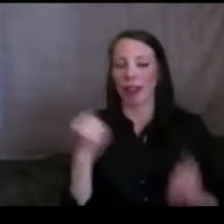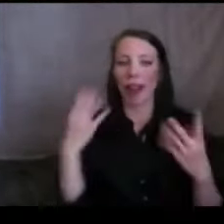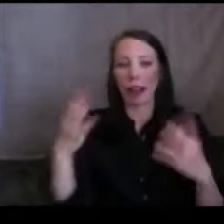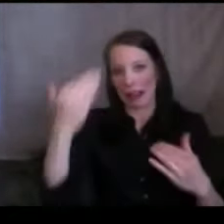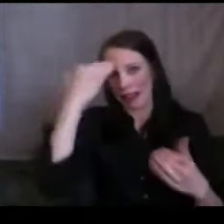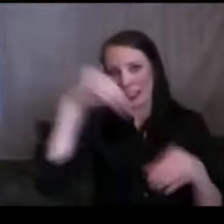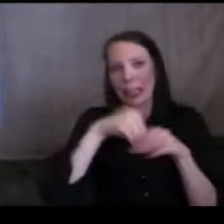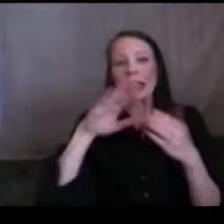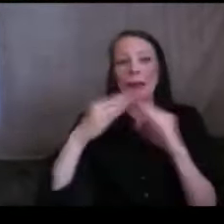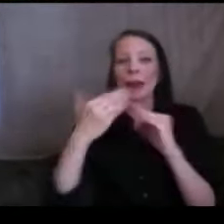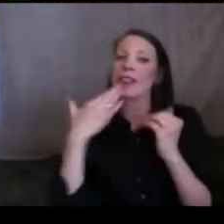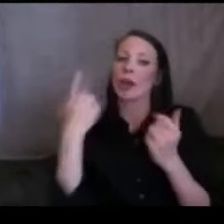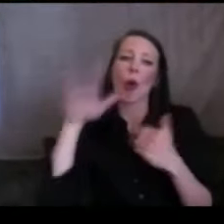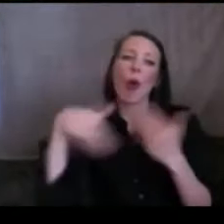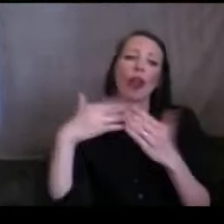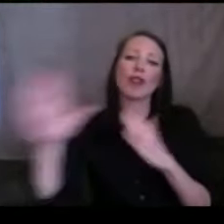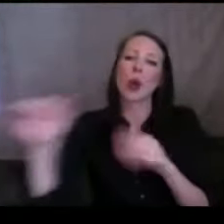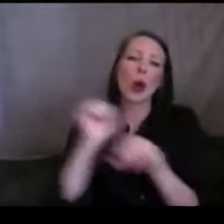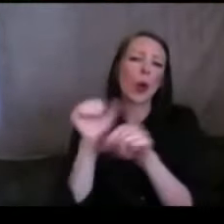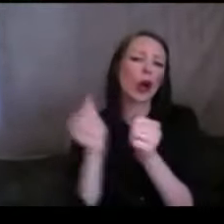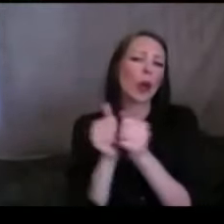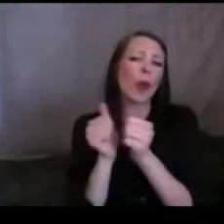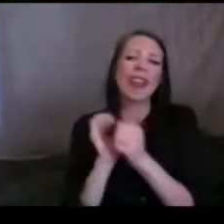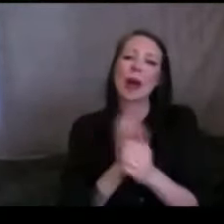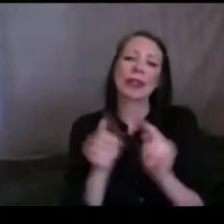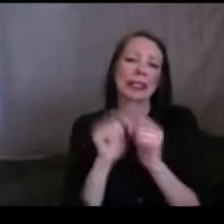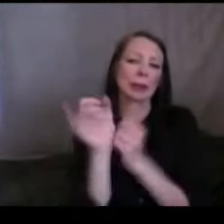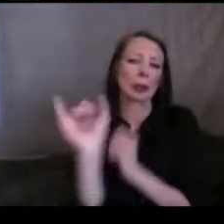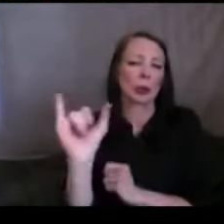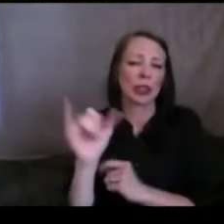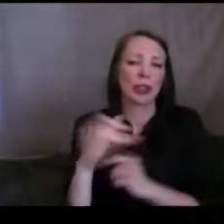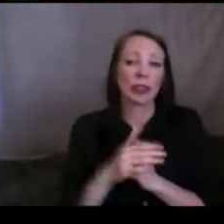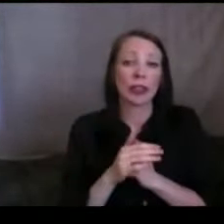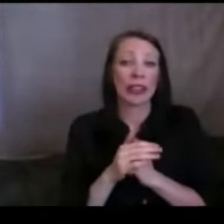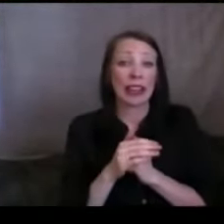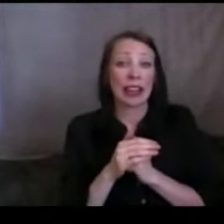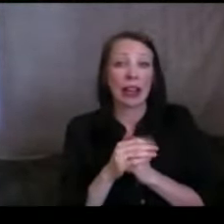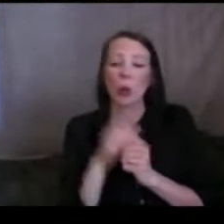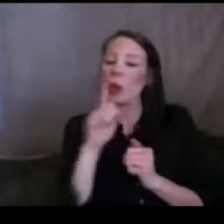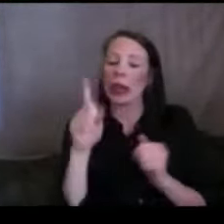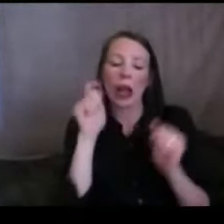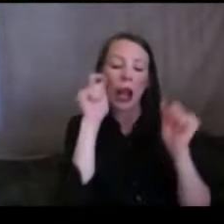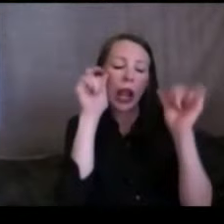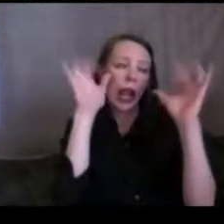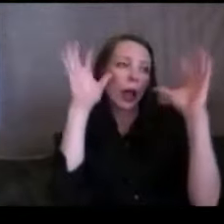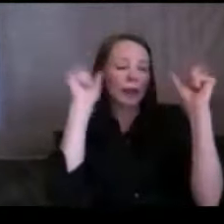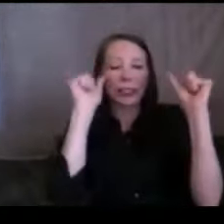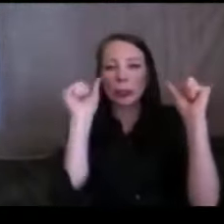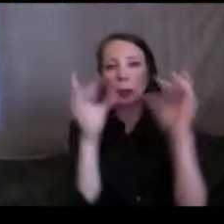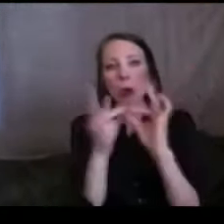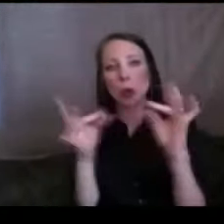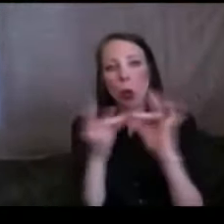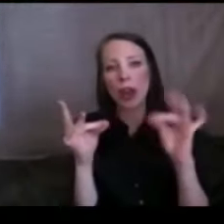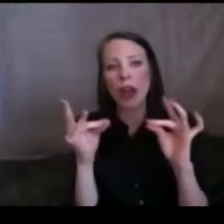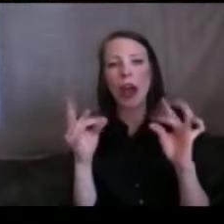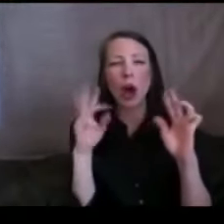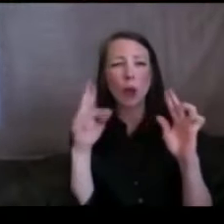community, and thanks for all your work with our team members as well. But what an amazing story. I hope those of you that joined us